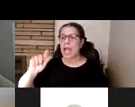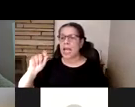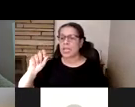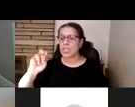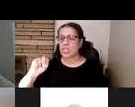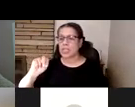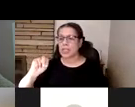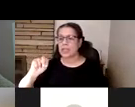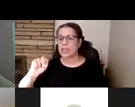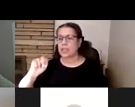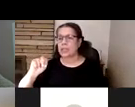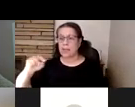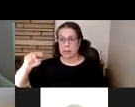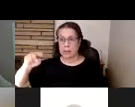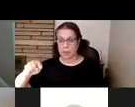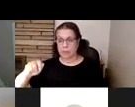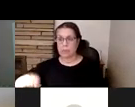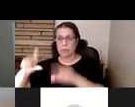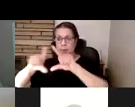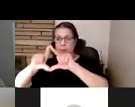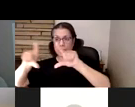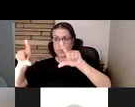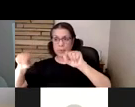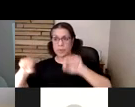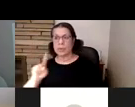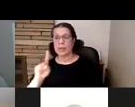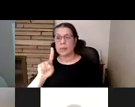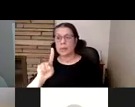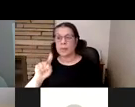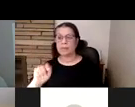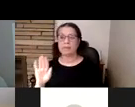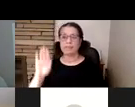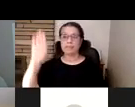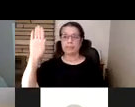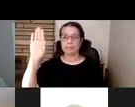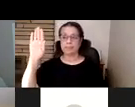their buttons. You're going to hit reactions and then raise hand.